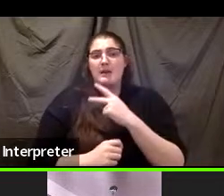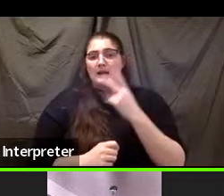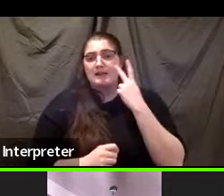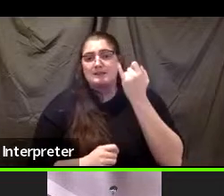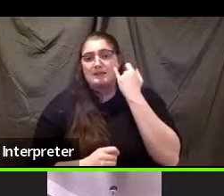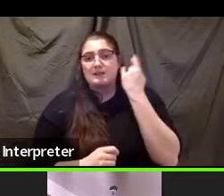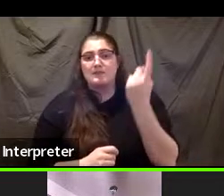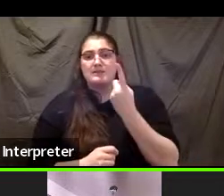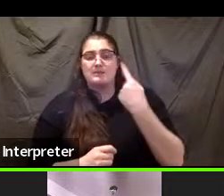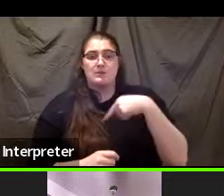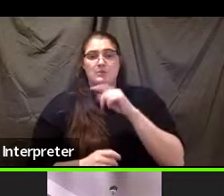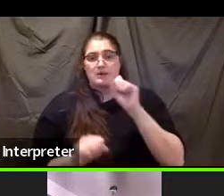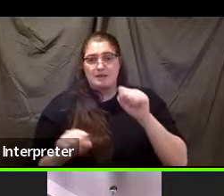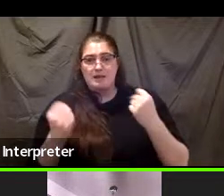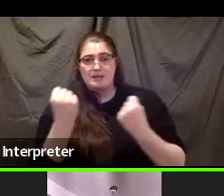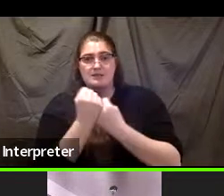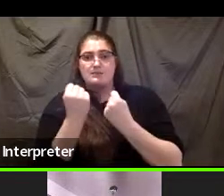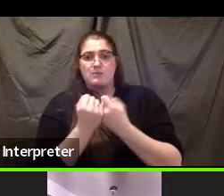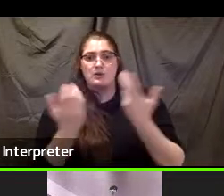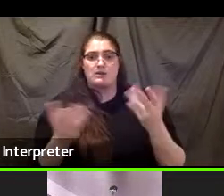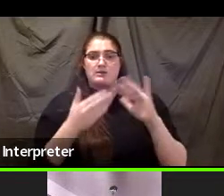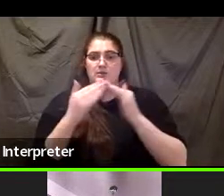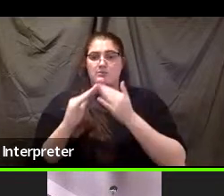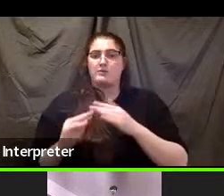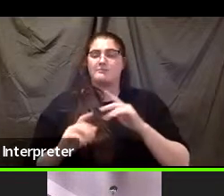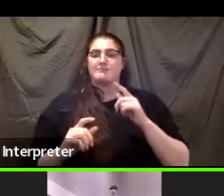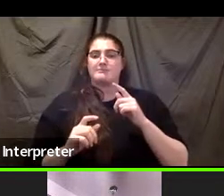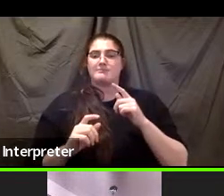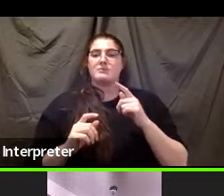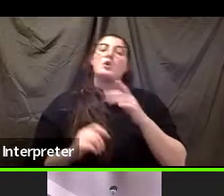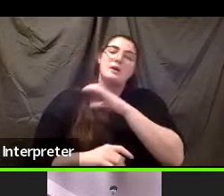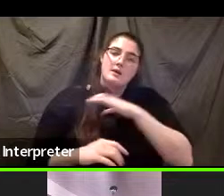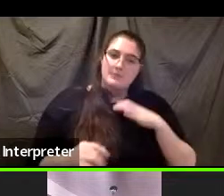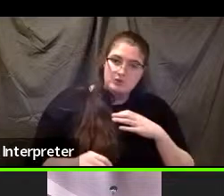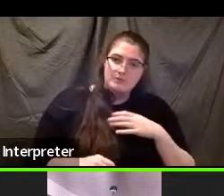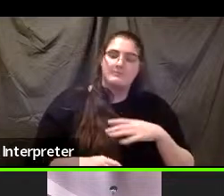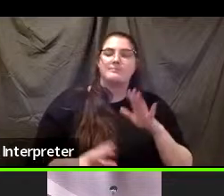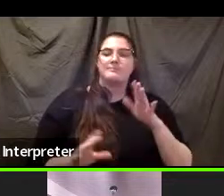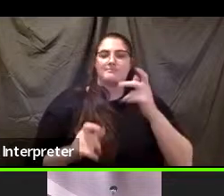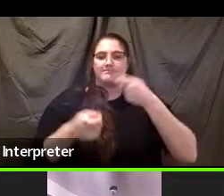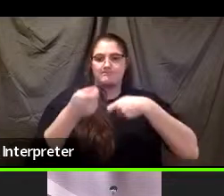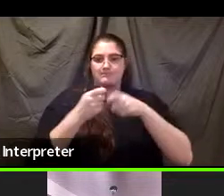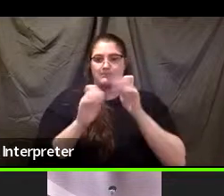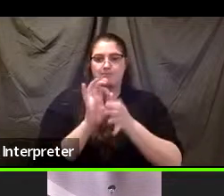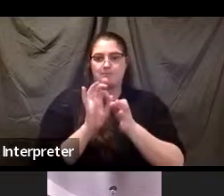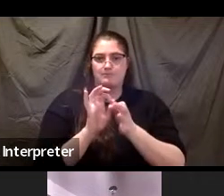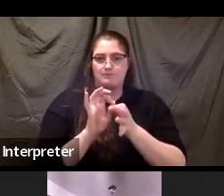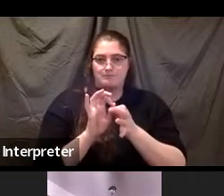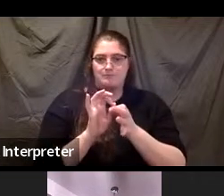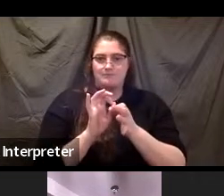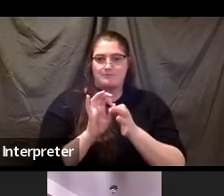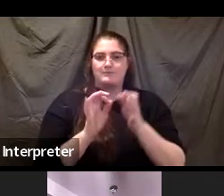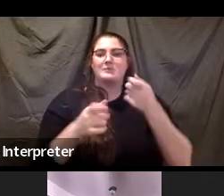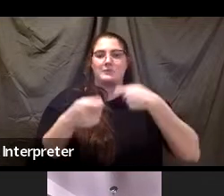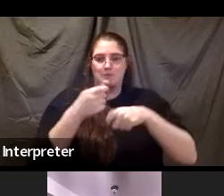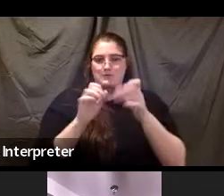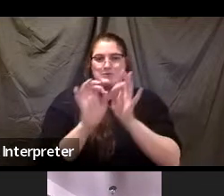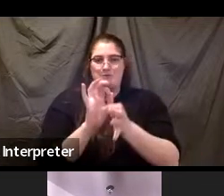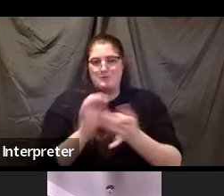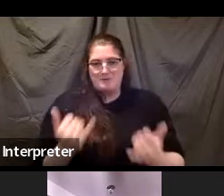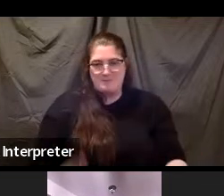that we can actually support as a community. Well, as a commission, rather. Well, and as a community.